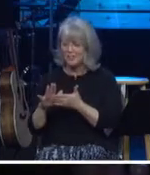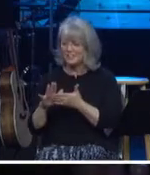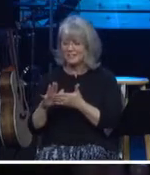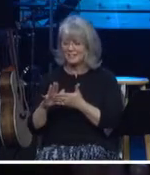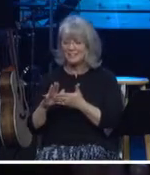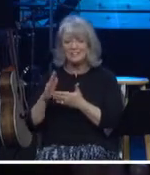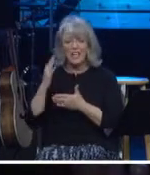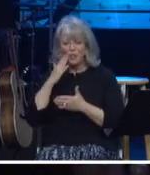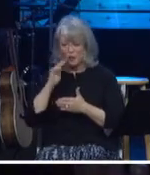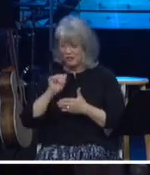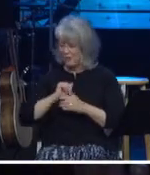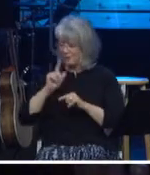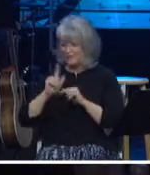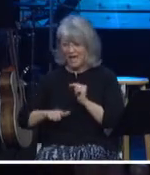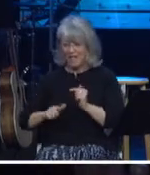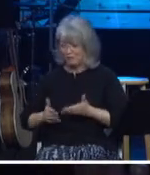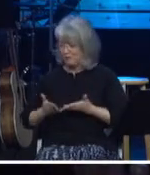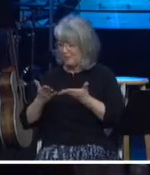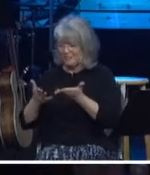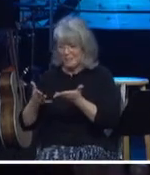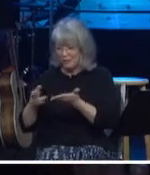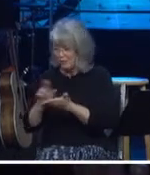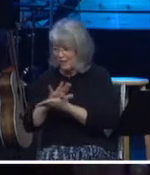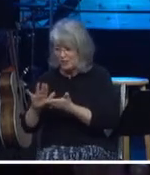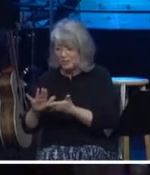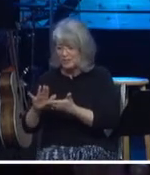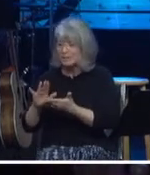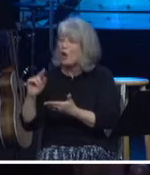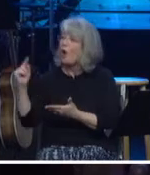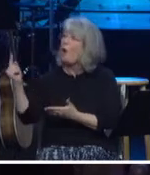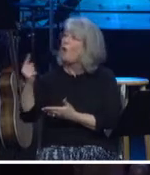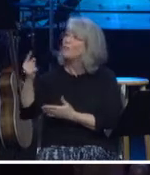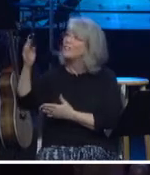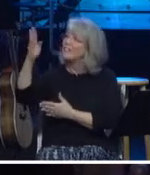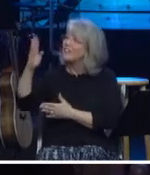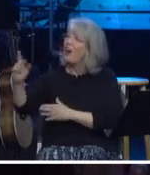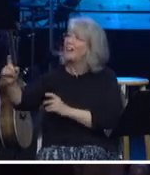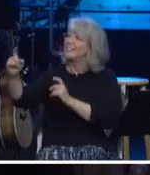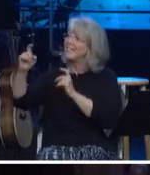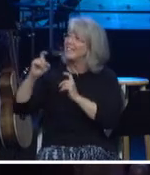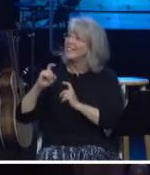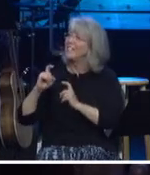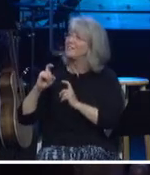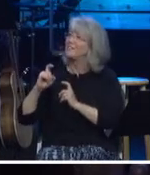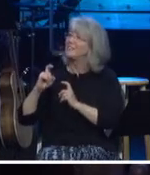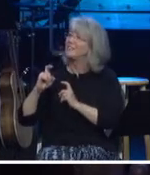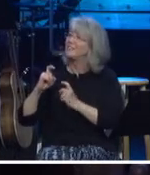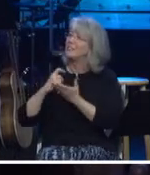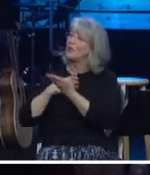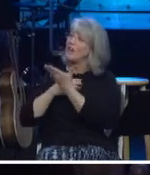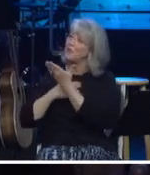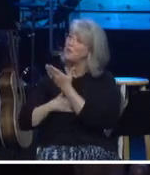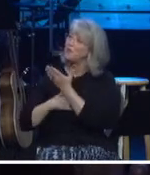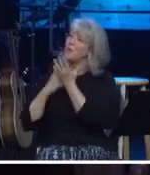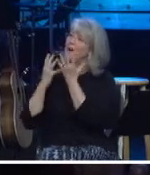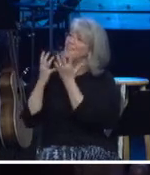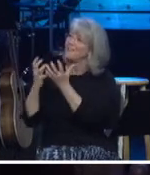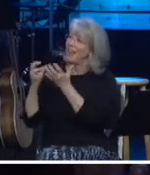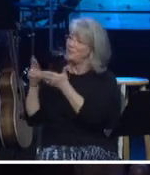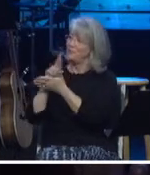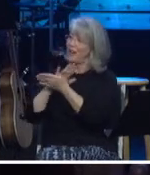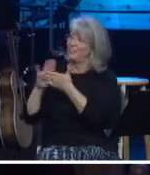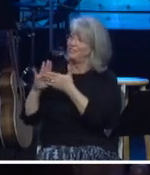of themselves, a righteousness only God can give. So they hunger for this. They long for it.